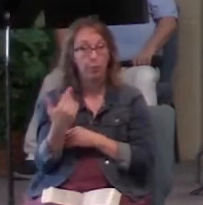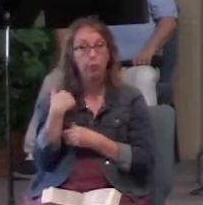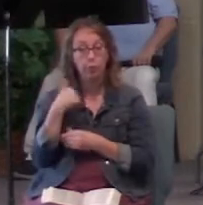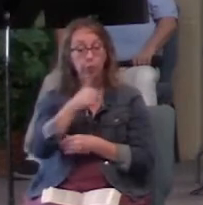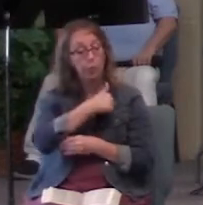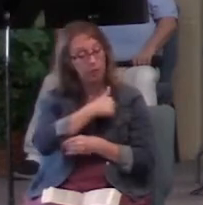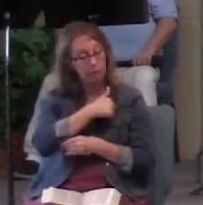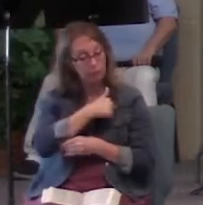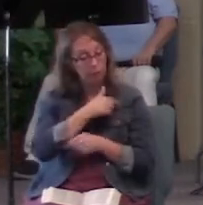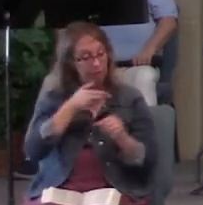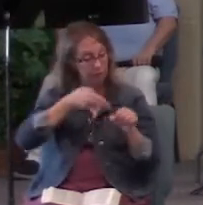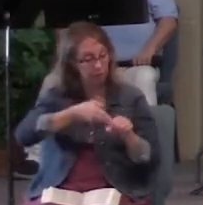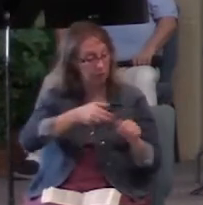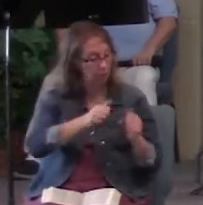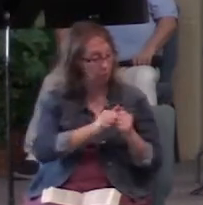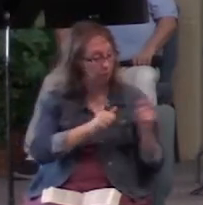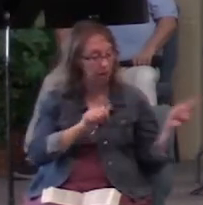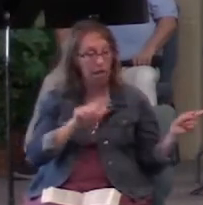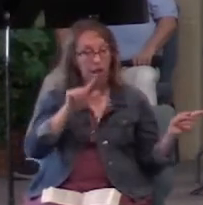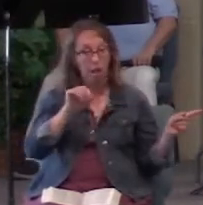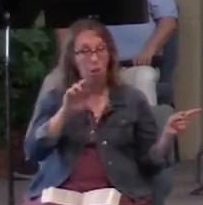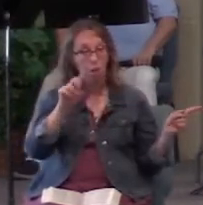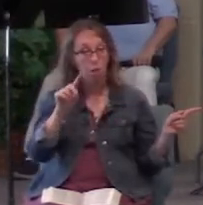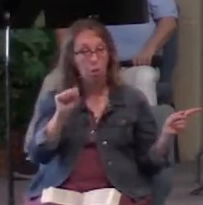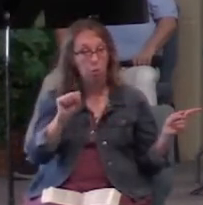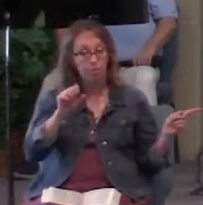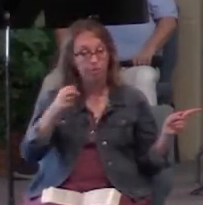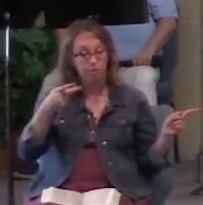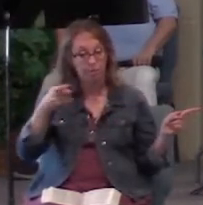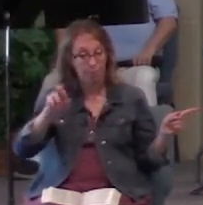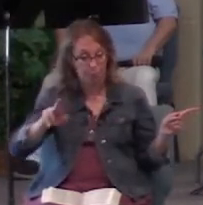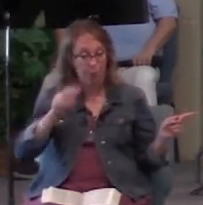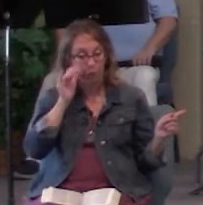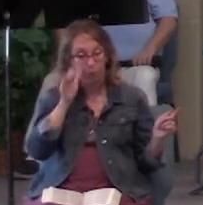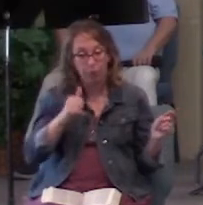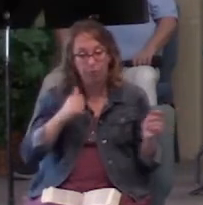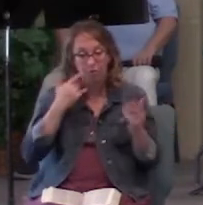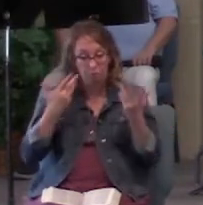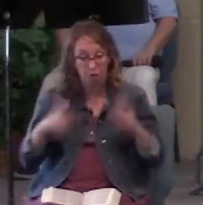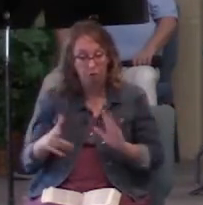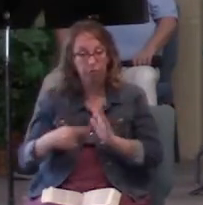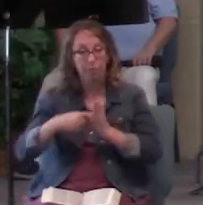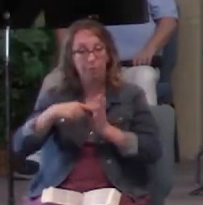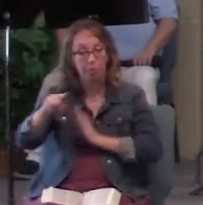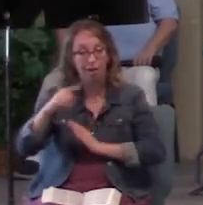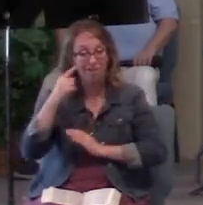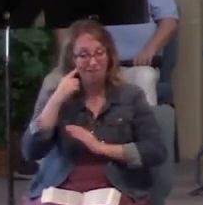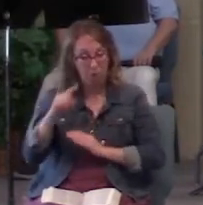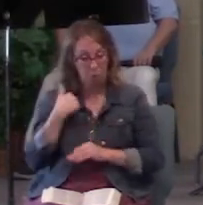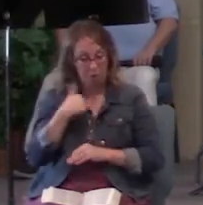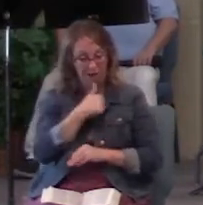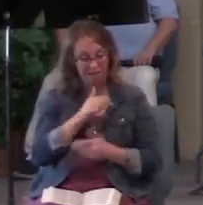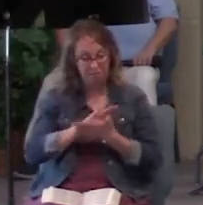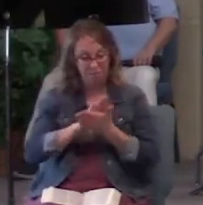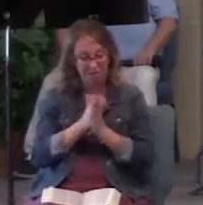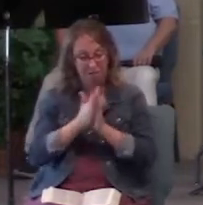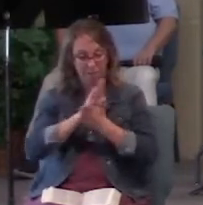Lord's Supper, we're acknowledging that he paid the ultimate price for us to be